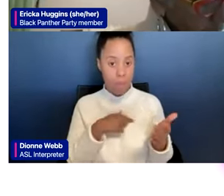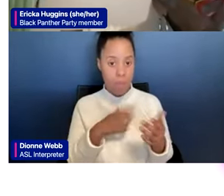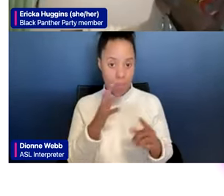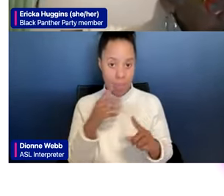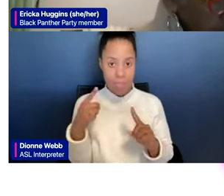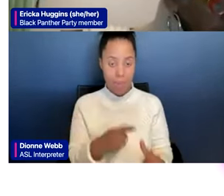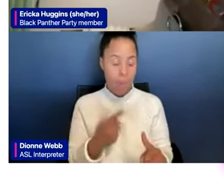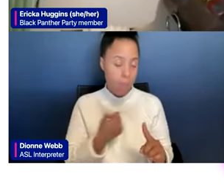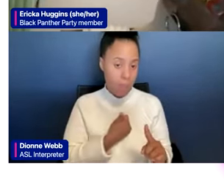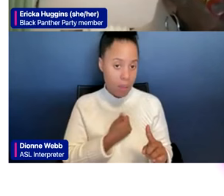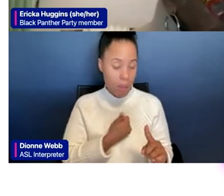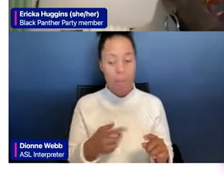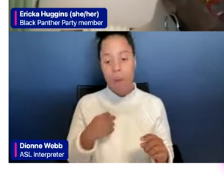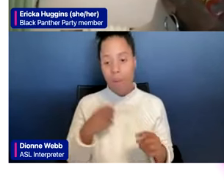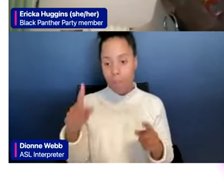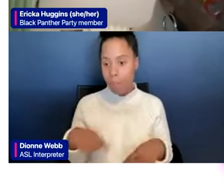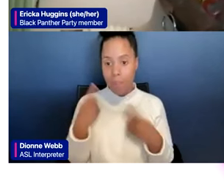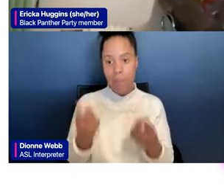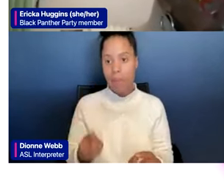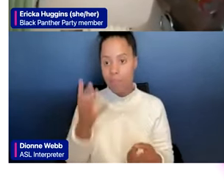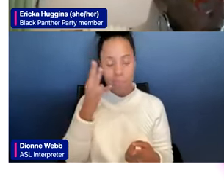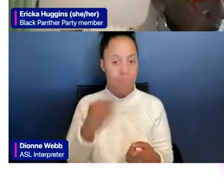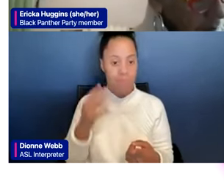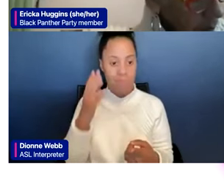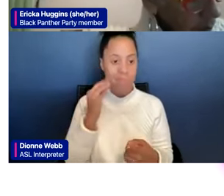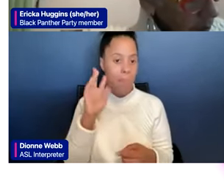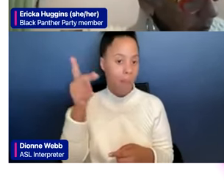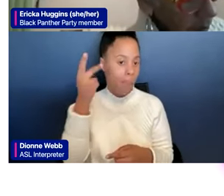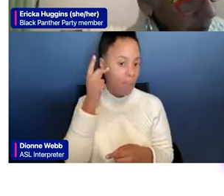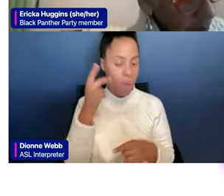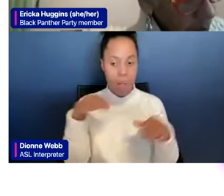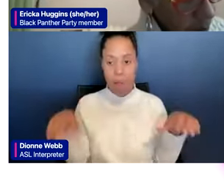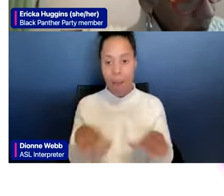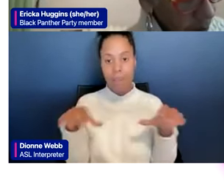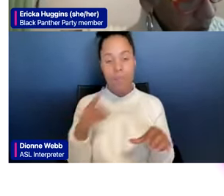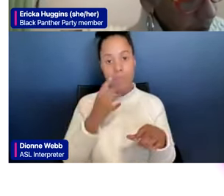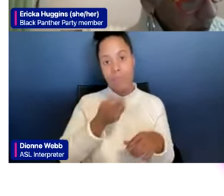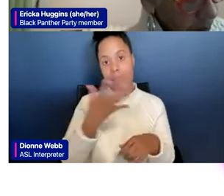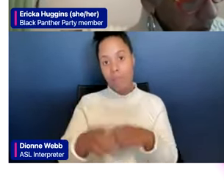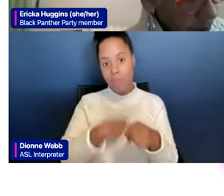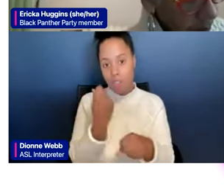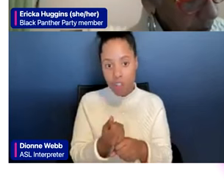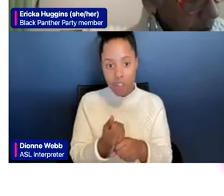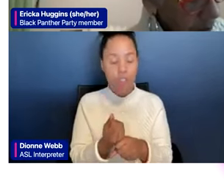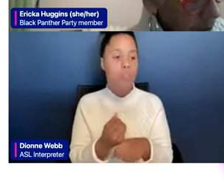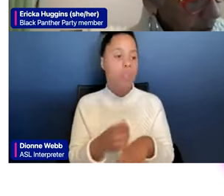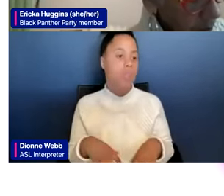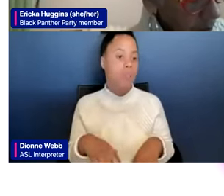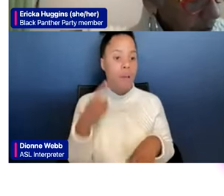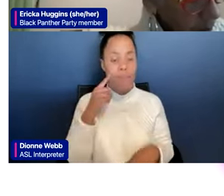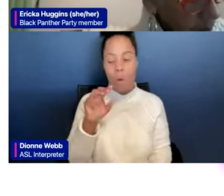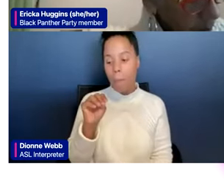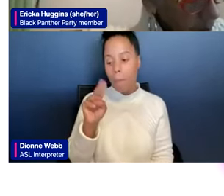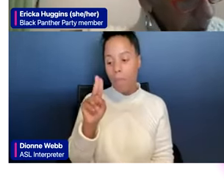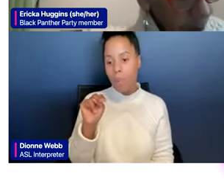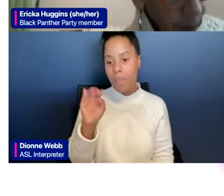who's been a veteran of political activism for a number of years, both in terms of the fight against police brutality, for education